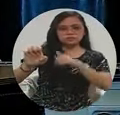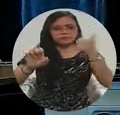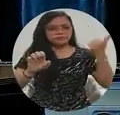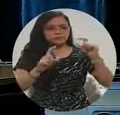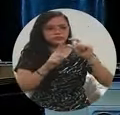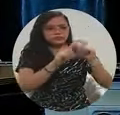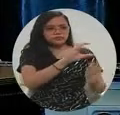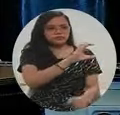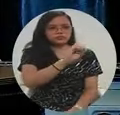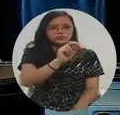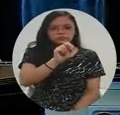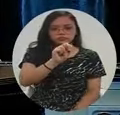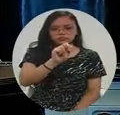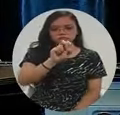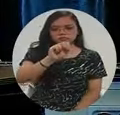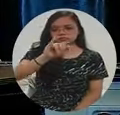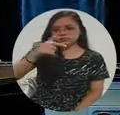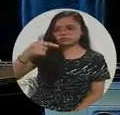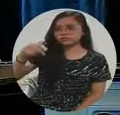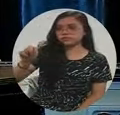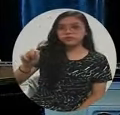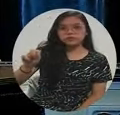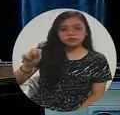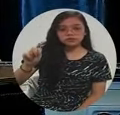The other word is consign.